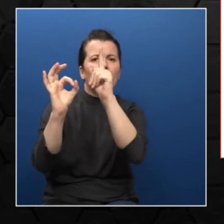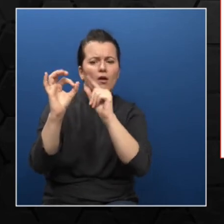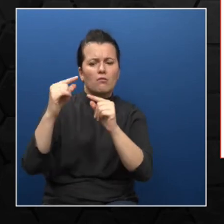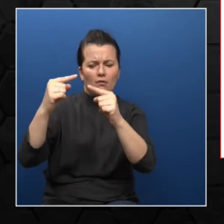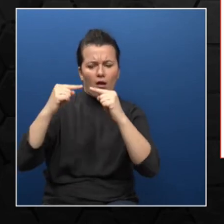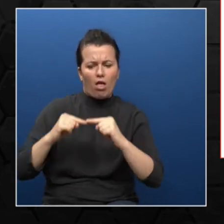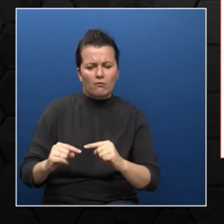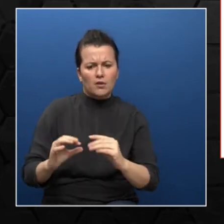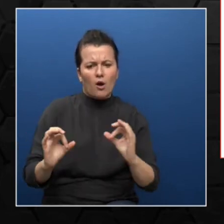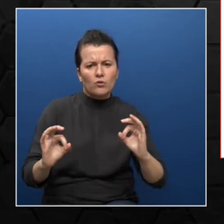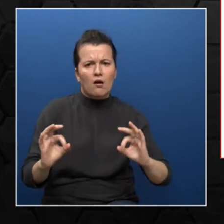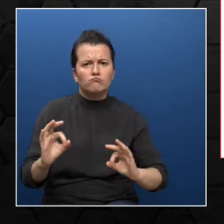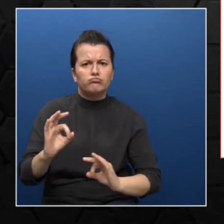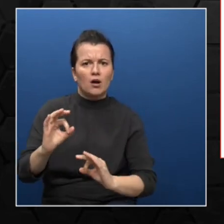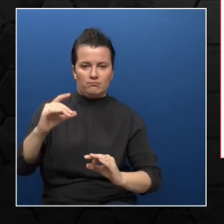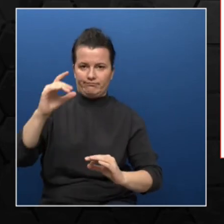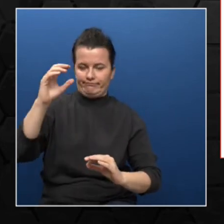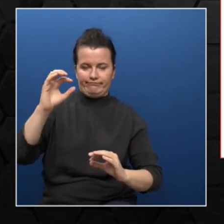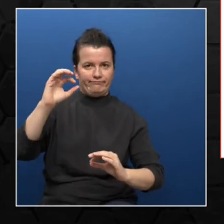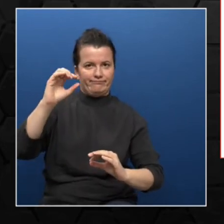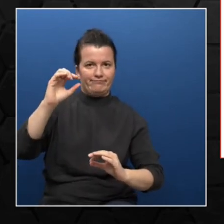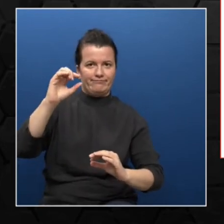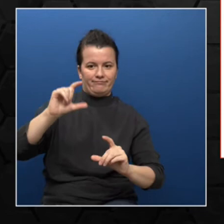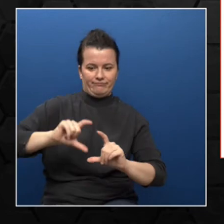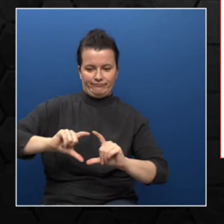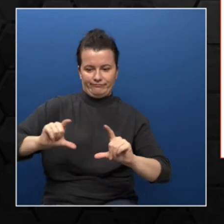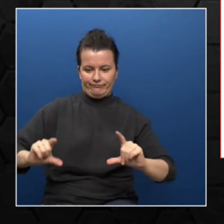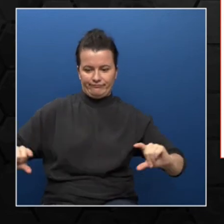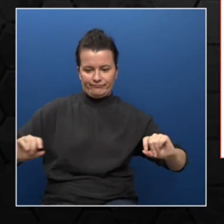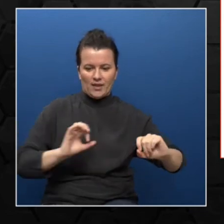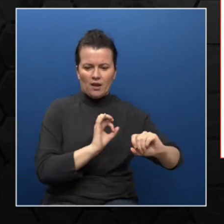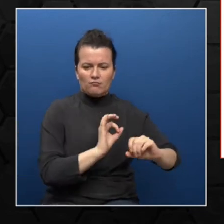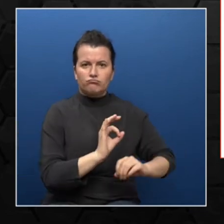have kind of like they found a nice